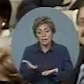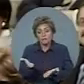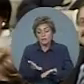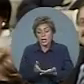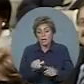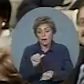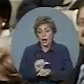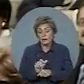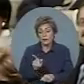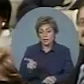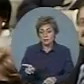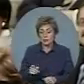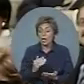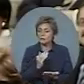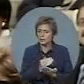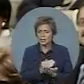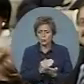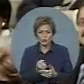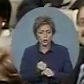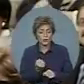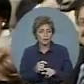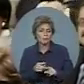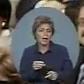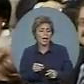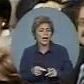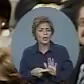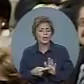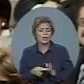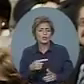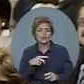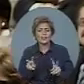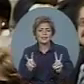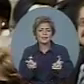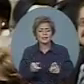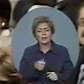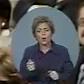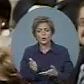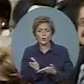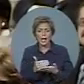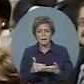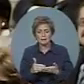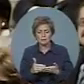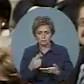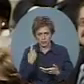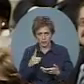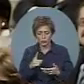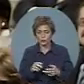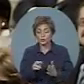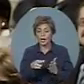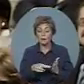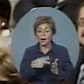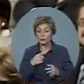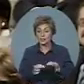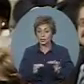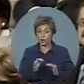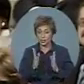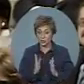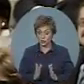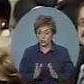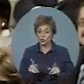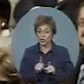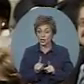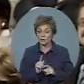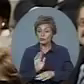report, Mr. Speaker, which also said, judges and prosecutors are being trained, more defendants are being represented, courthouses and prisons are being built